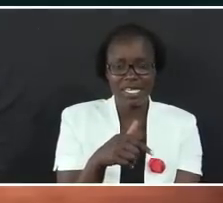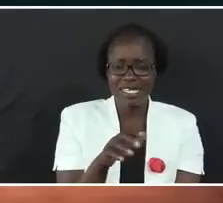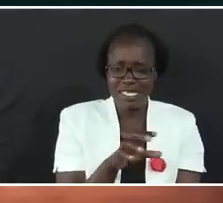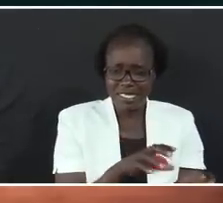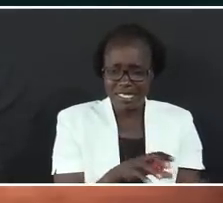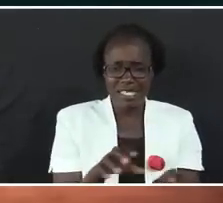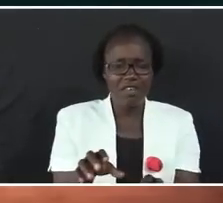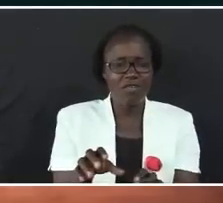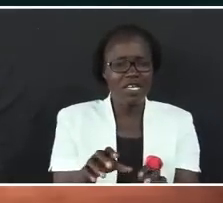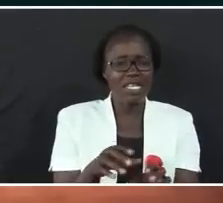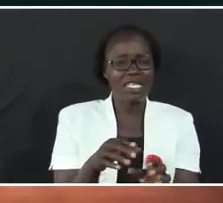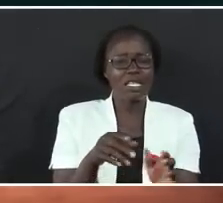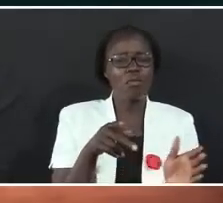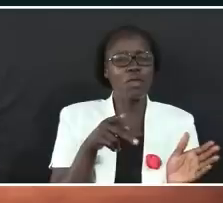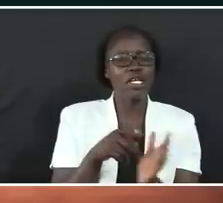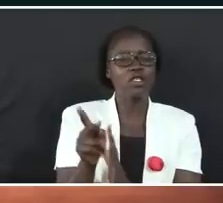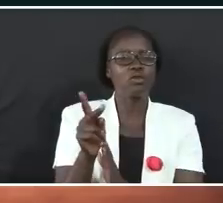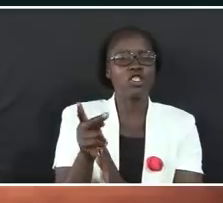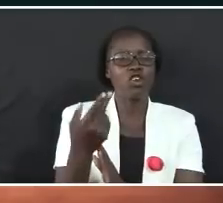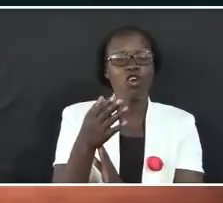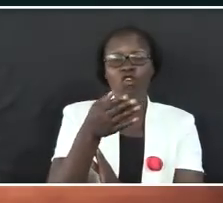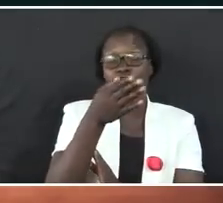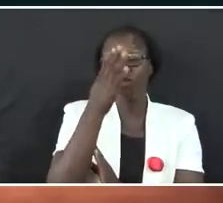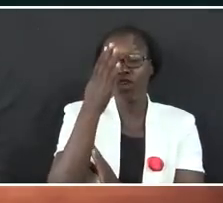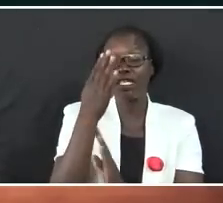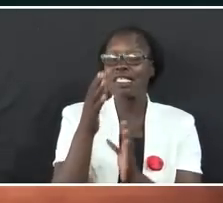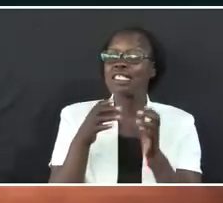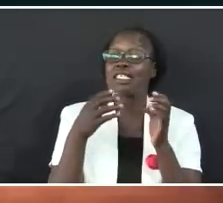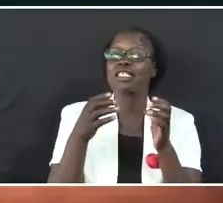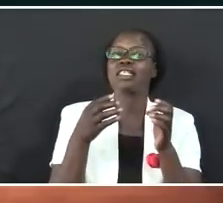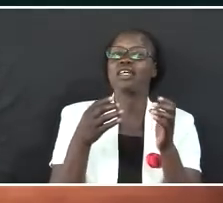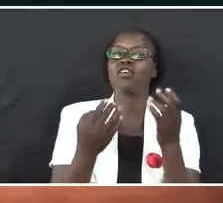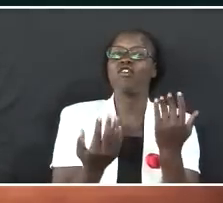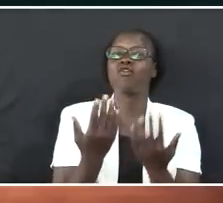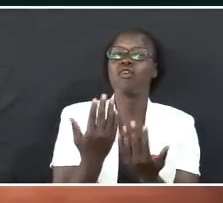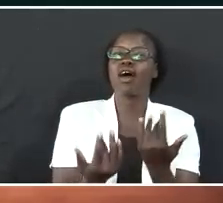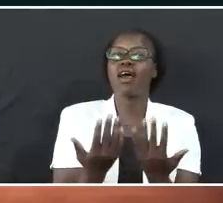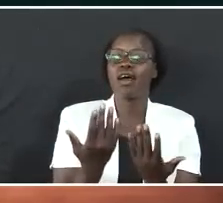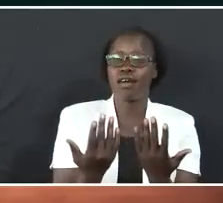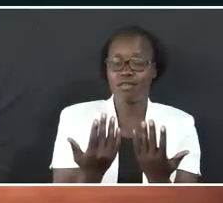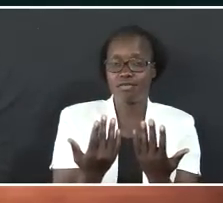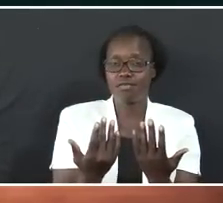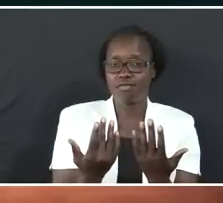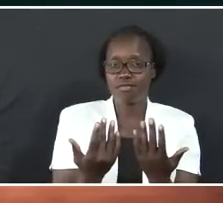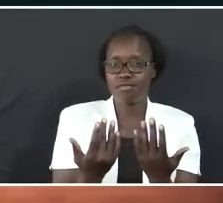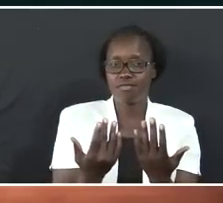suffering the vengeance of" what? Eternal what? Fire.